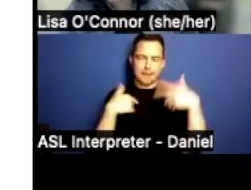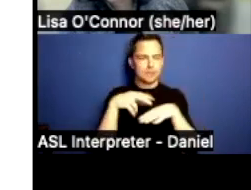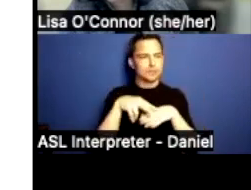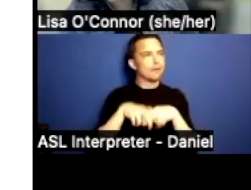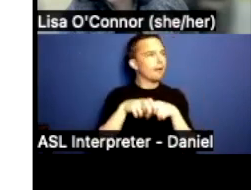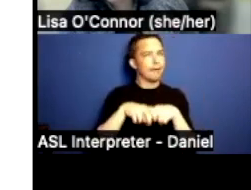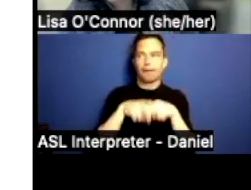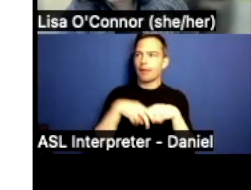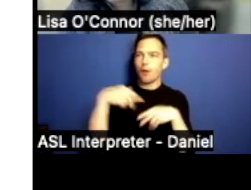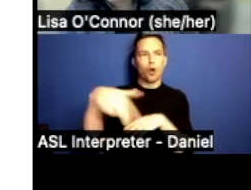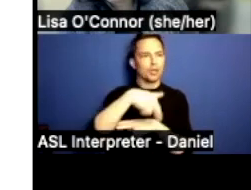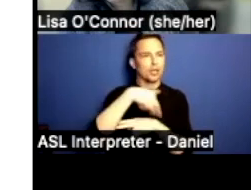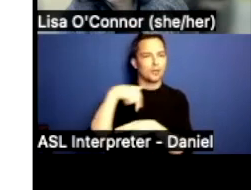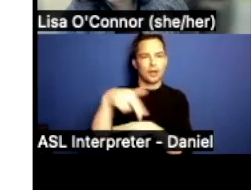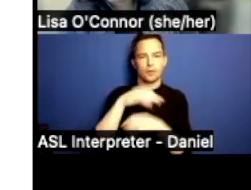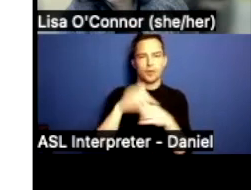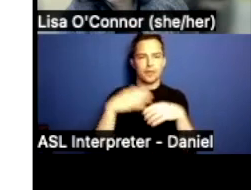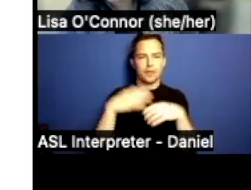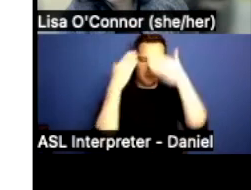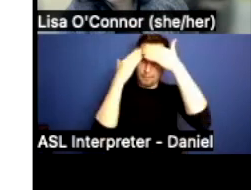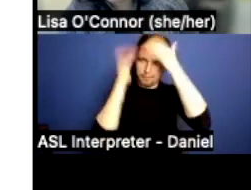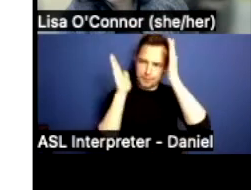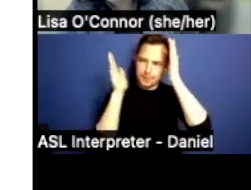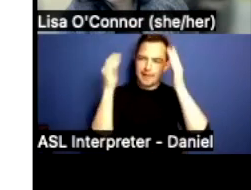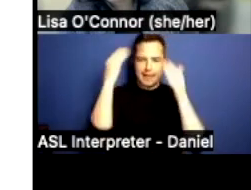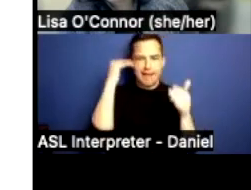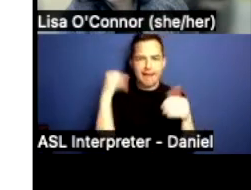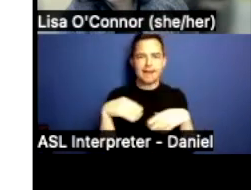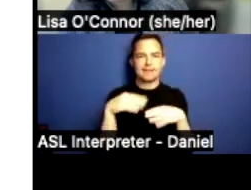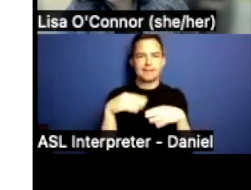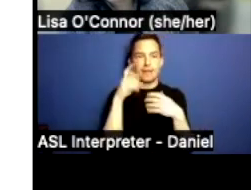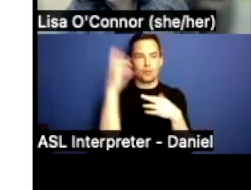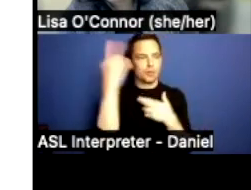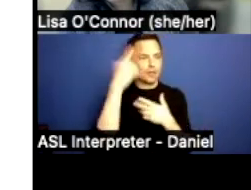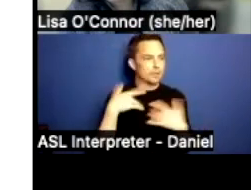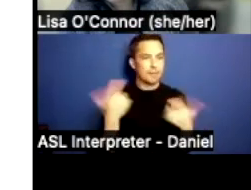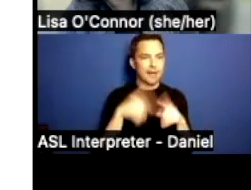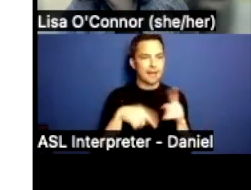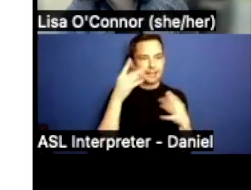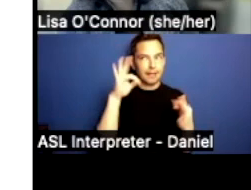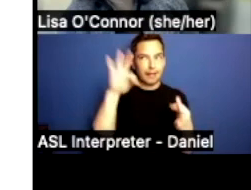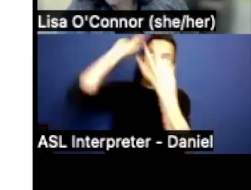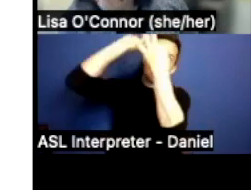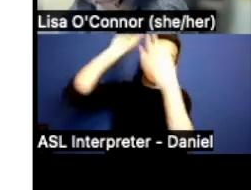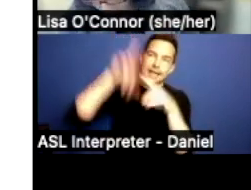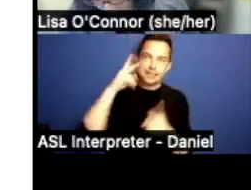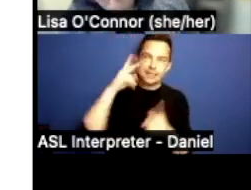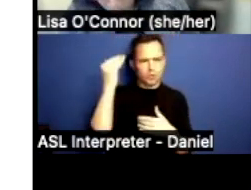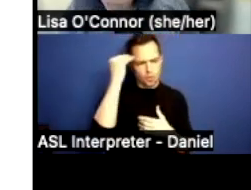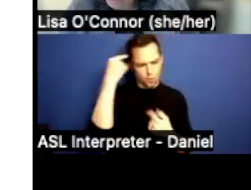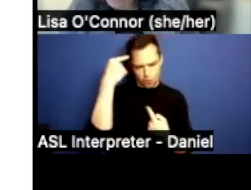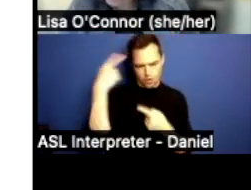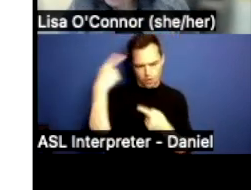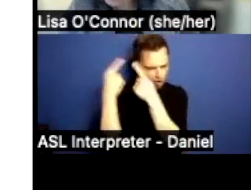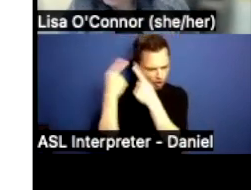and I'm just walking around with a busted head, I don't realize what's going on because I can't see it. I know that it hurts, but if I